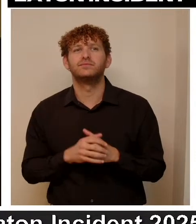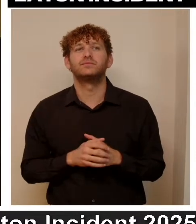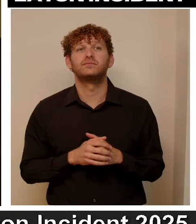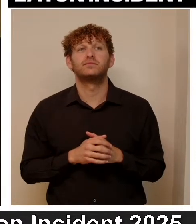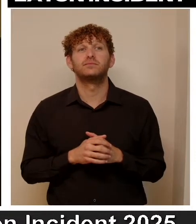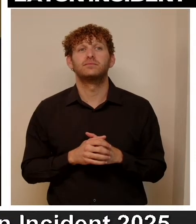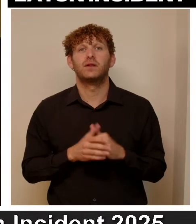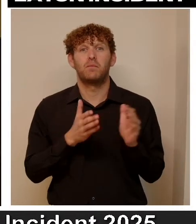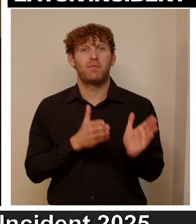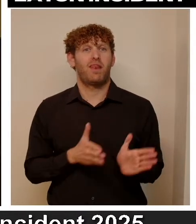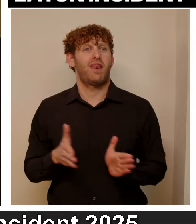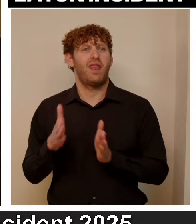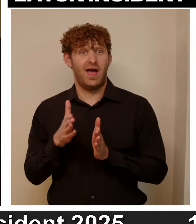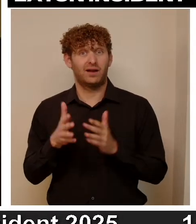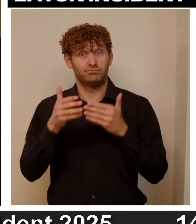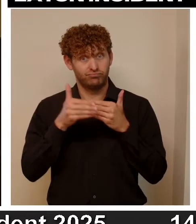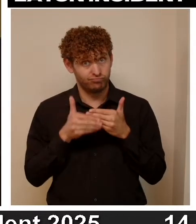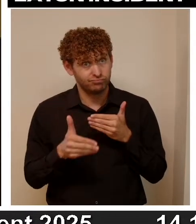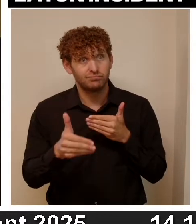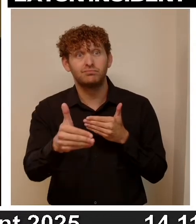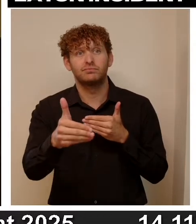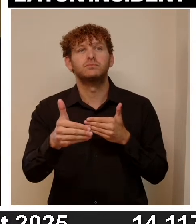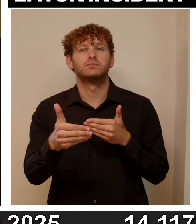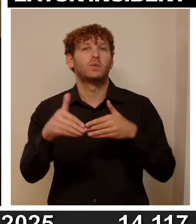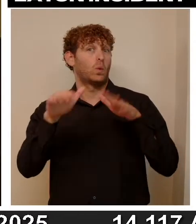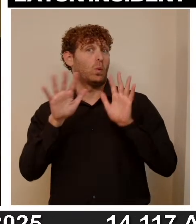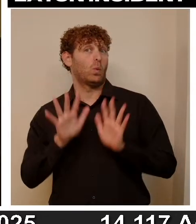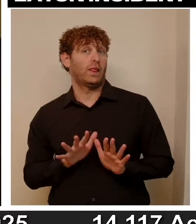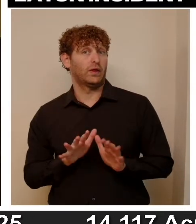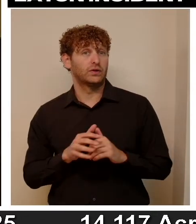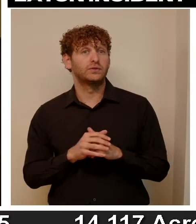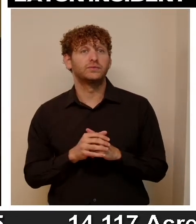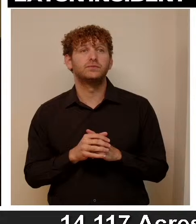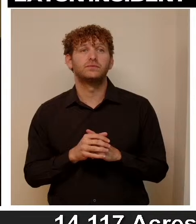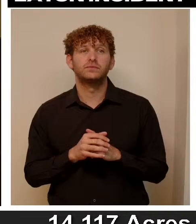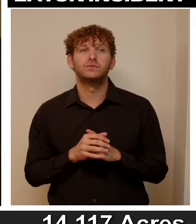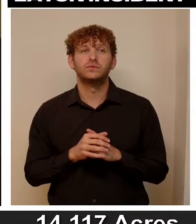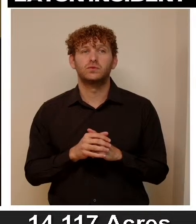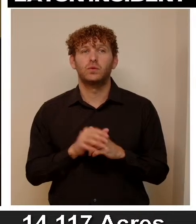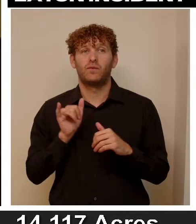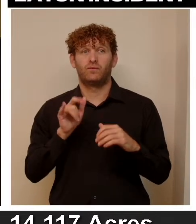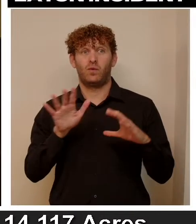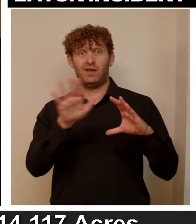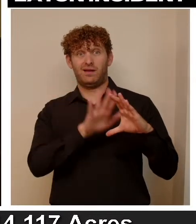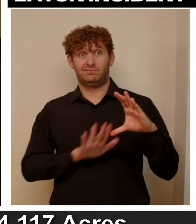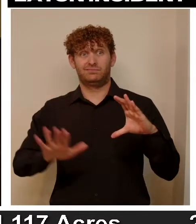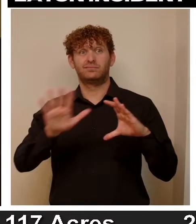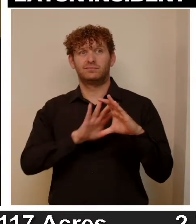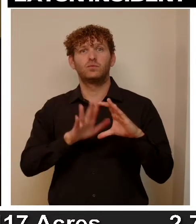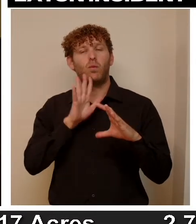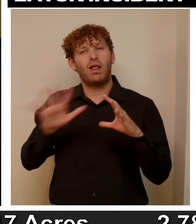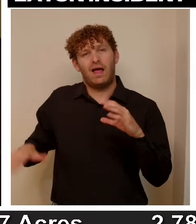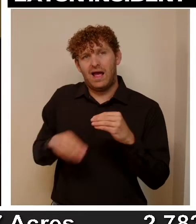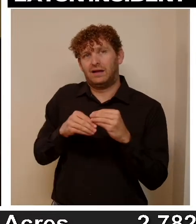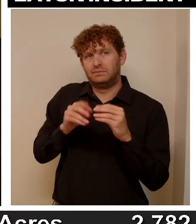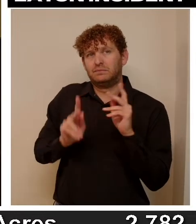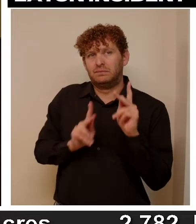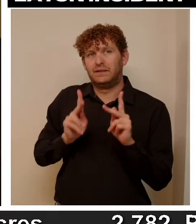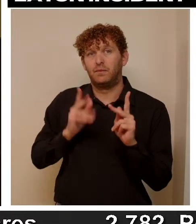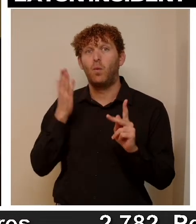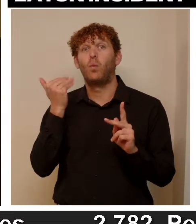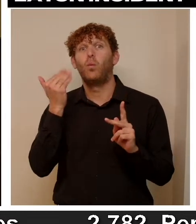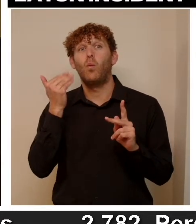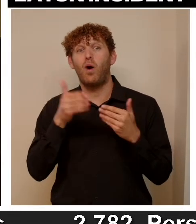expected weather pattern around the incident. We're staffing extra folks just to have that just in case the